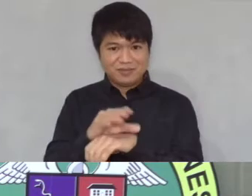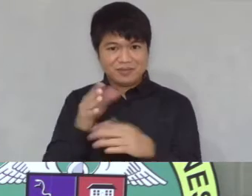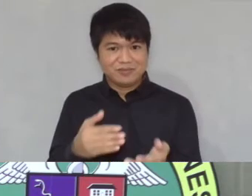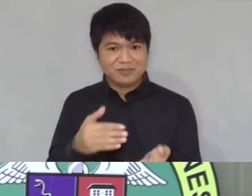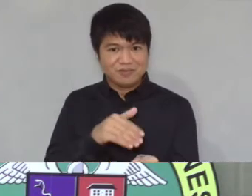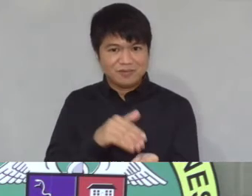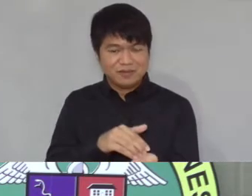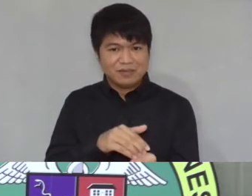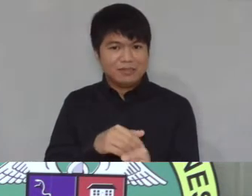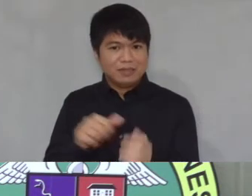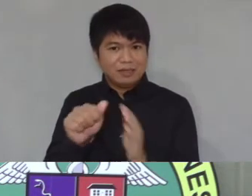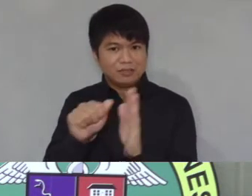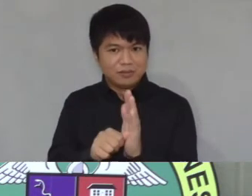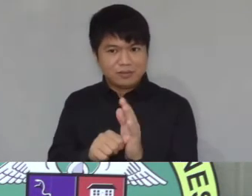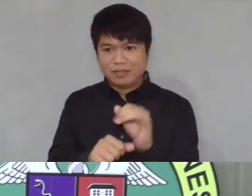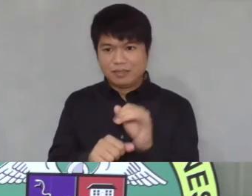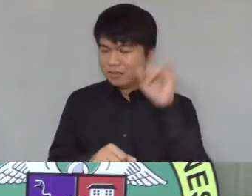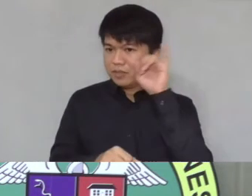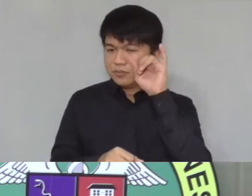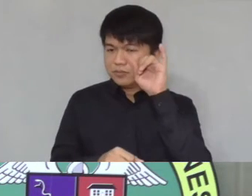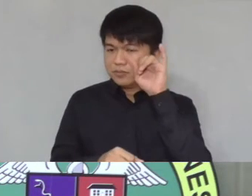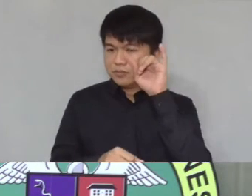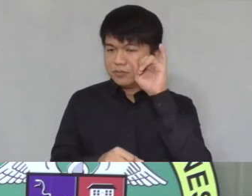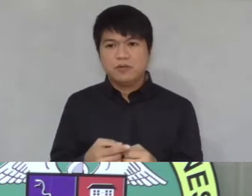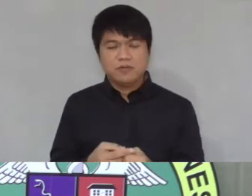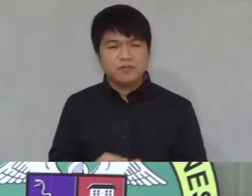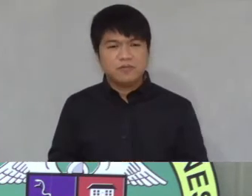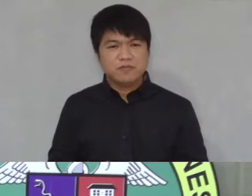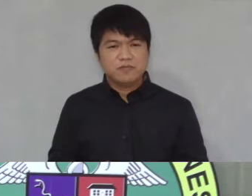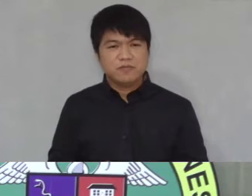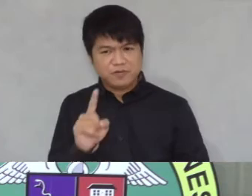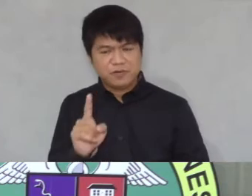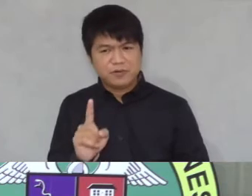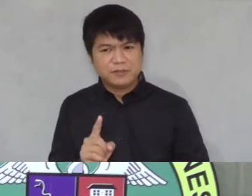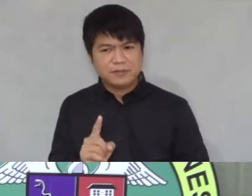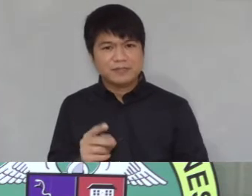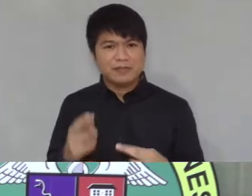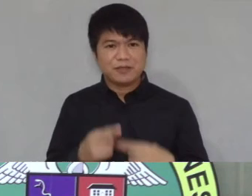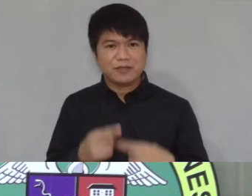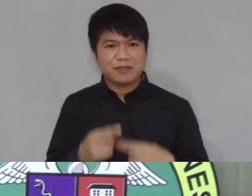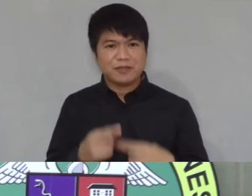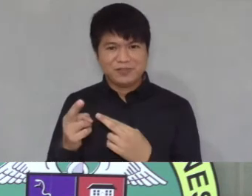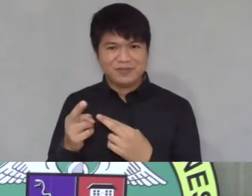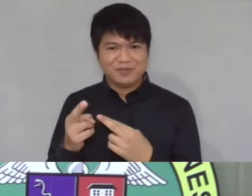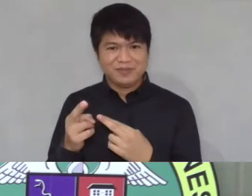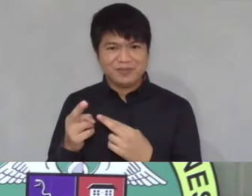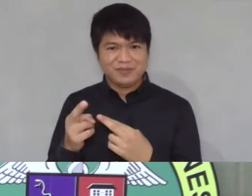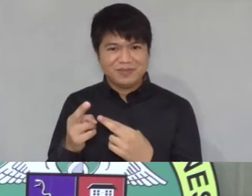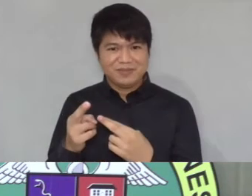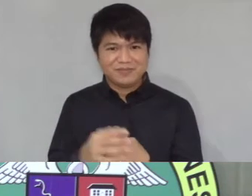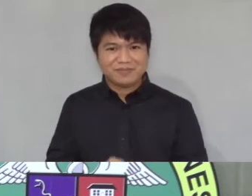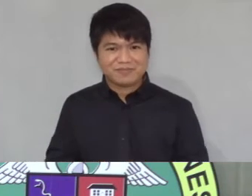Namuel Famutagana, as well as Attorney Ivy Patlu, for which their own recommendations actually, some of